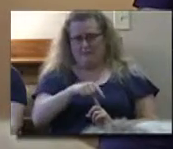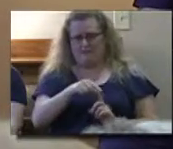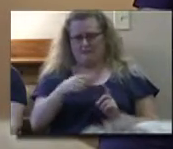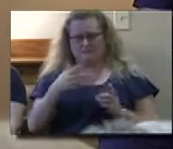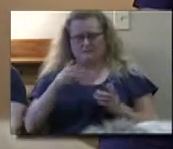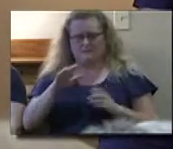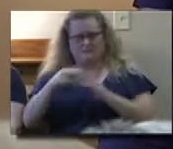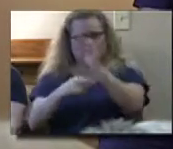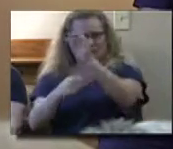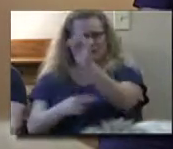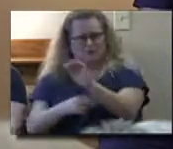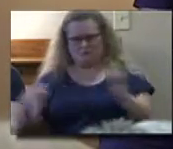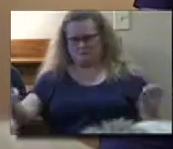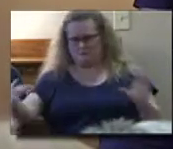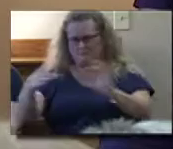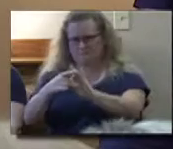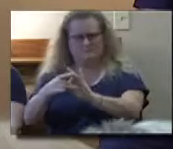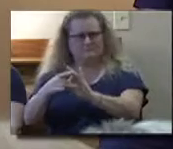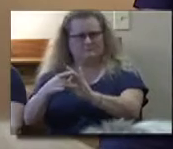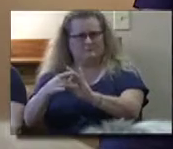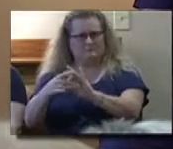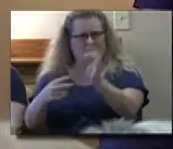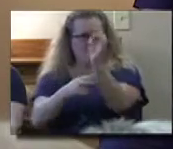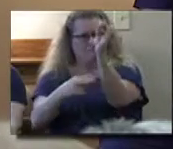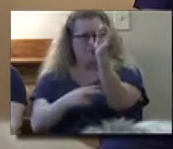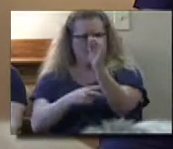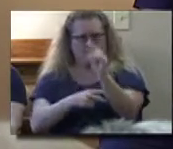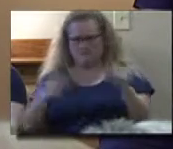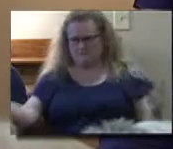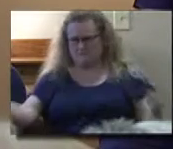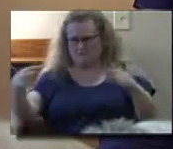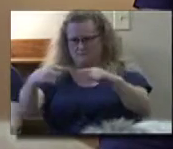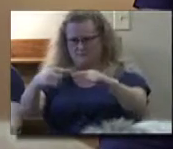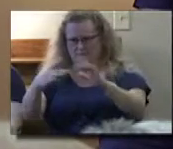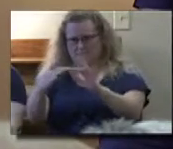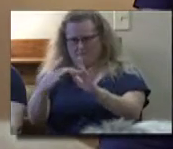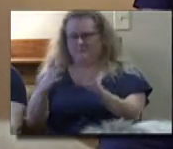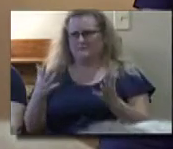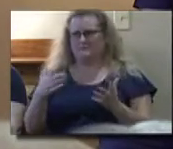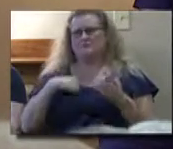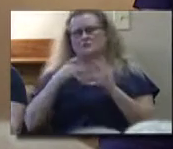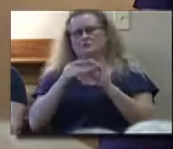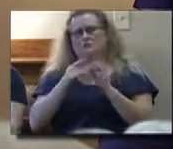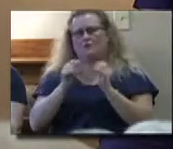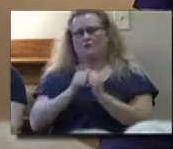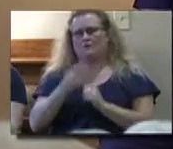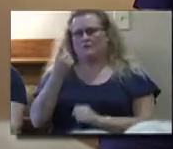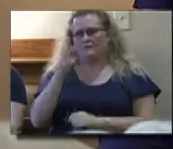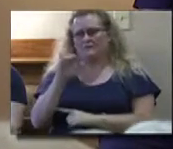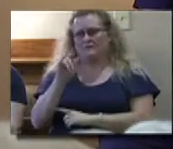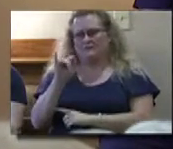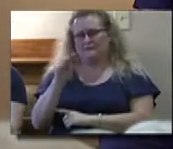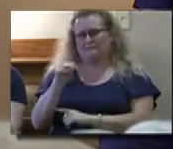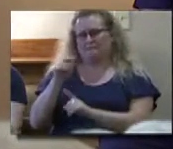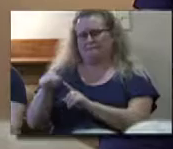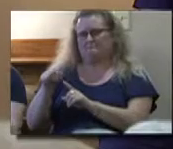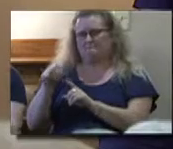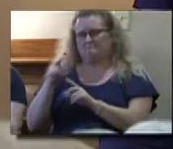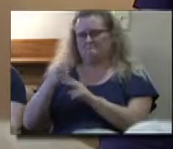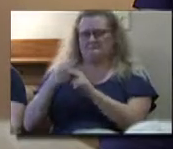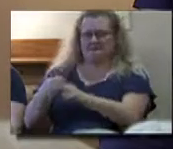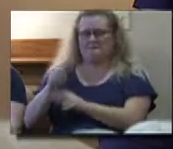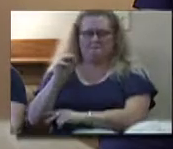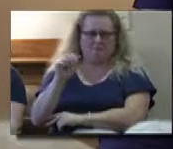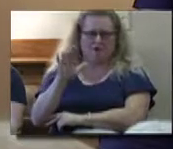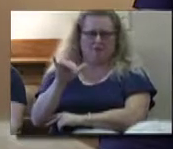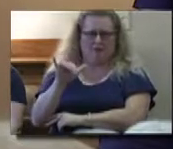bridge. Let me start with a victim impact. I will call her Mary. That's obviously